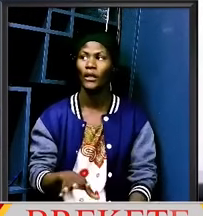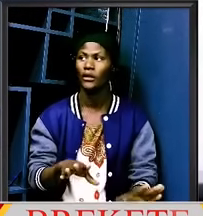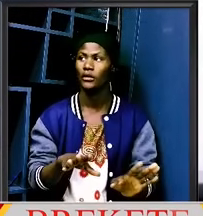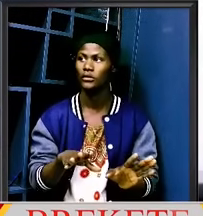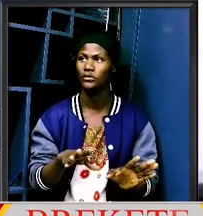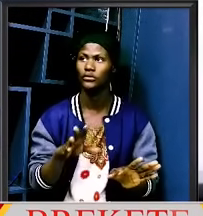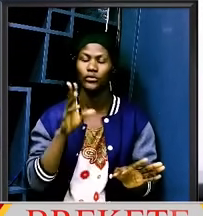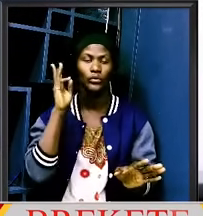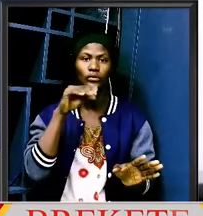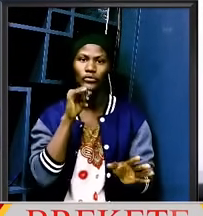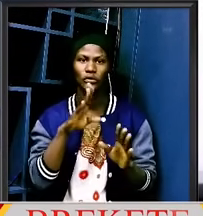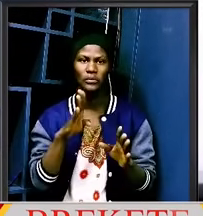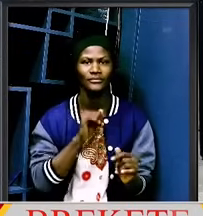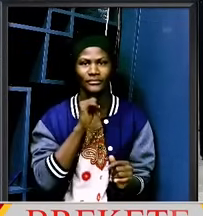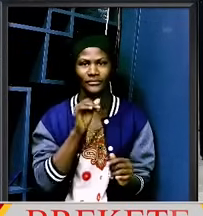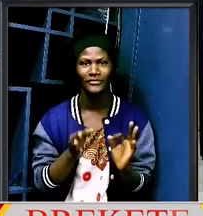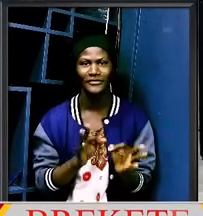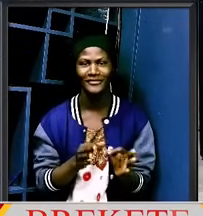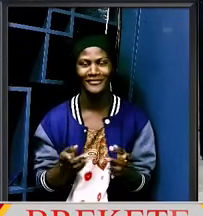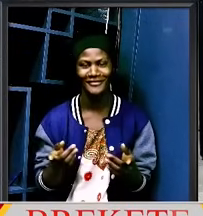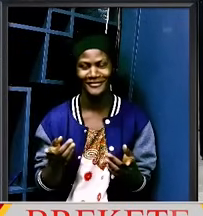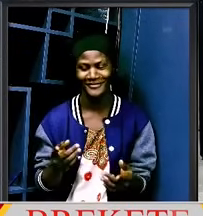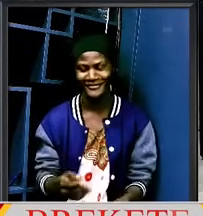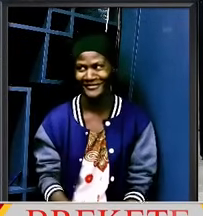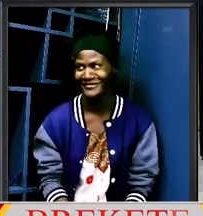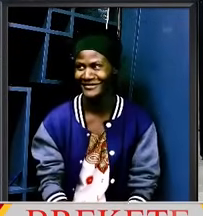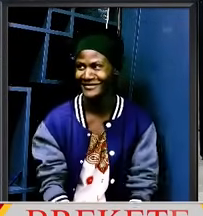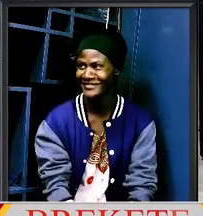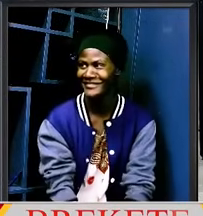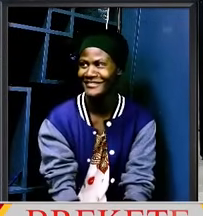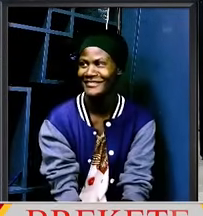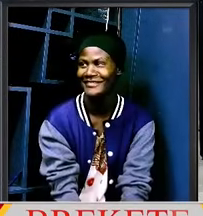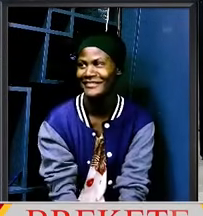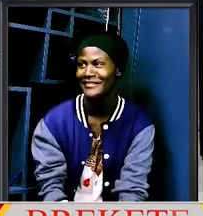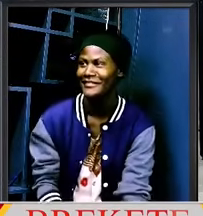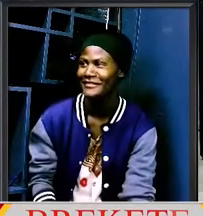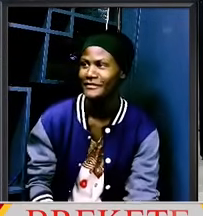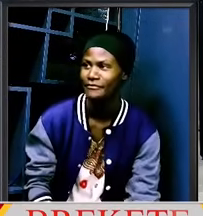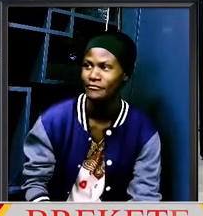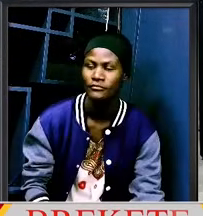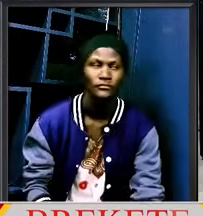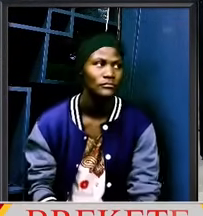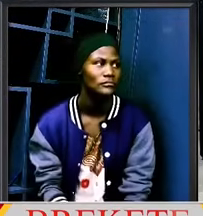state. Who is this? Who is this? Yes,